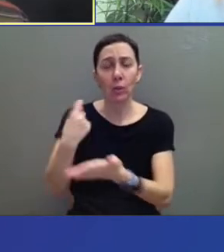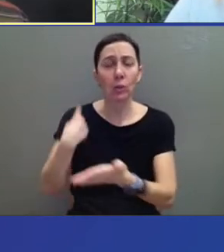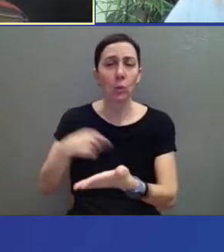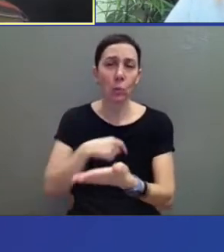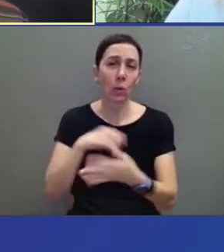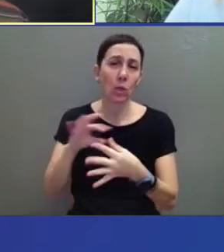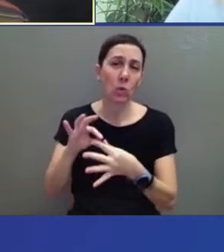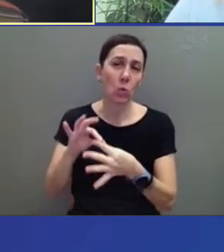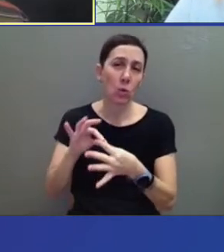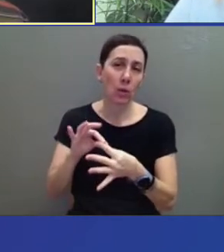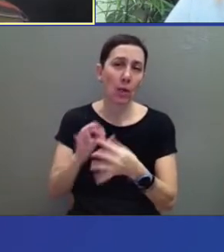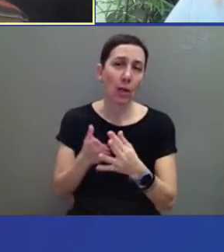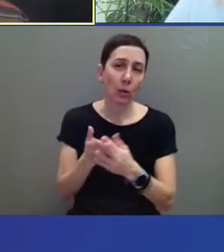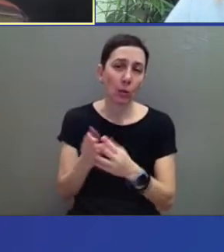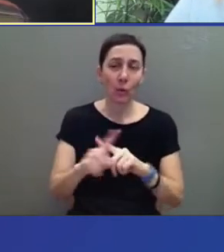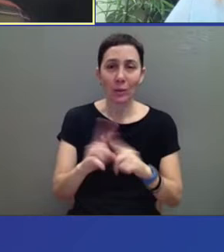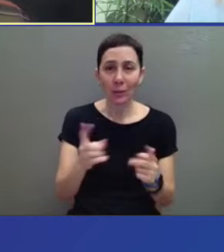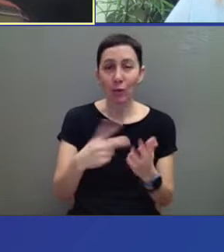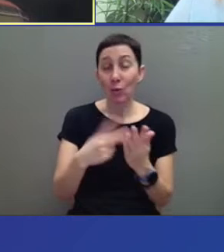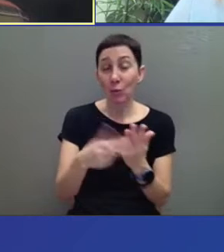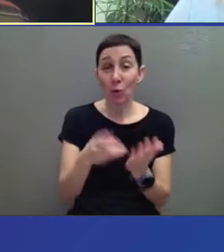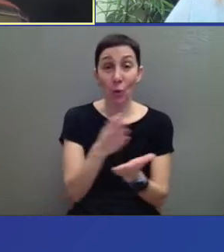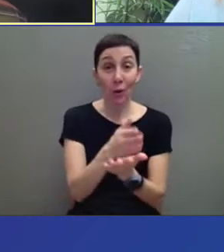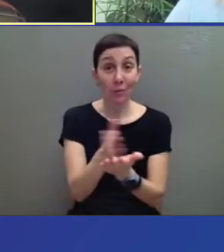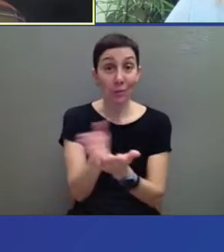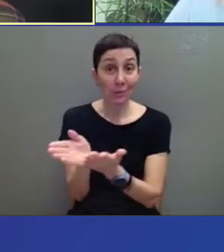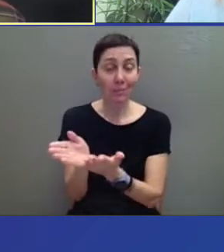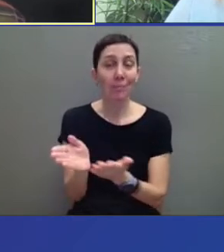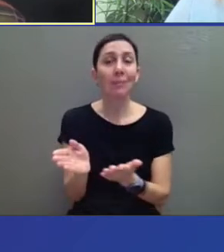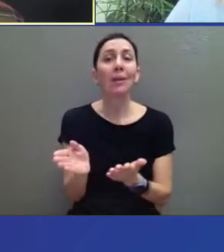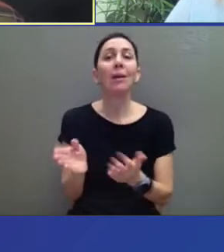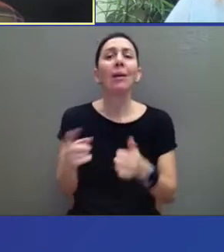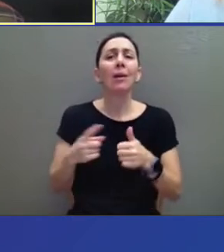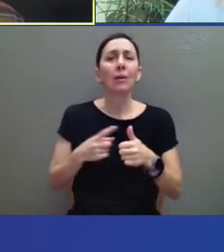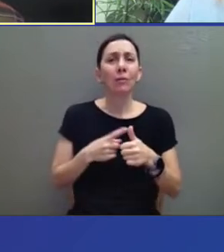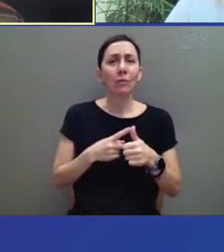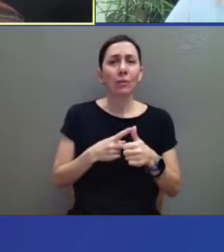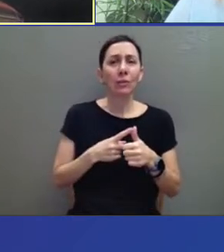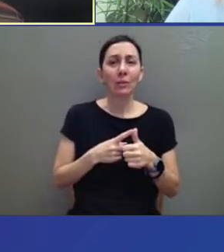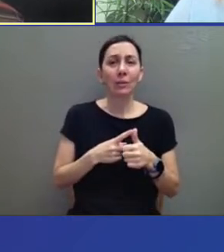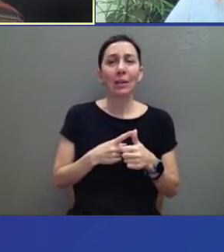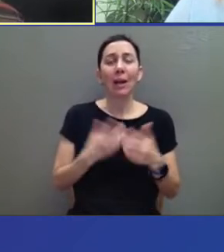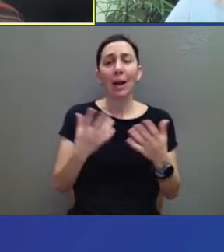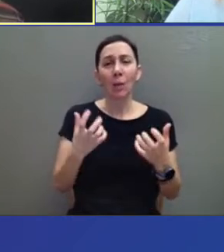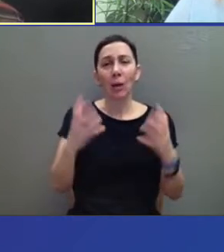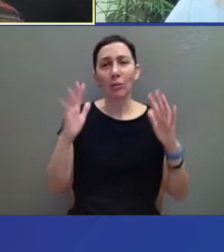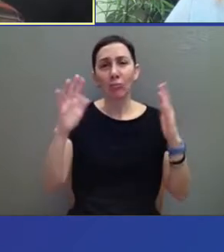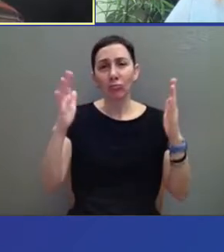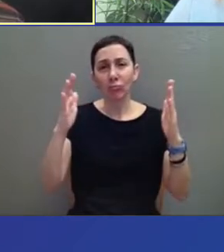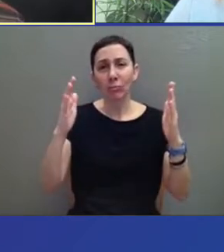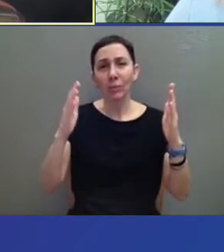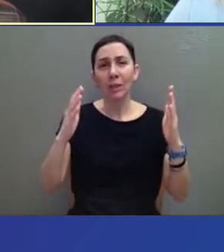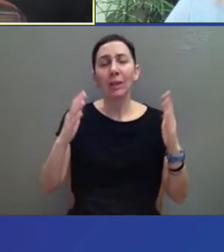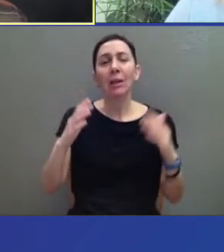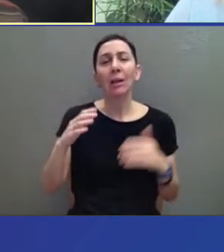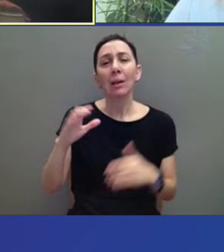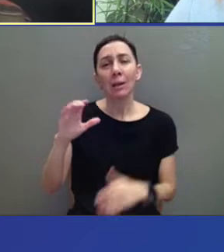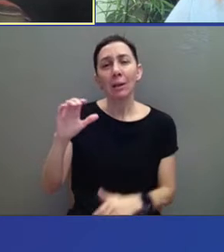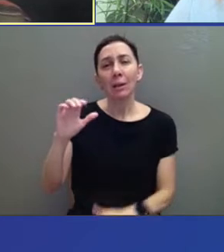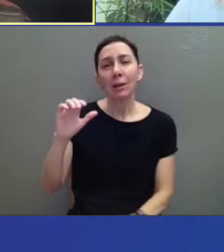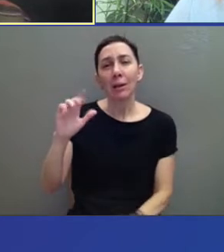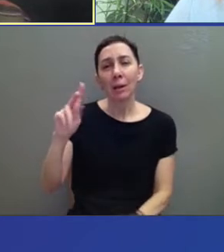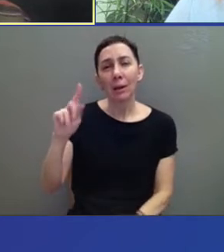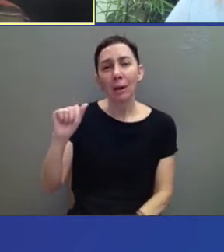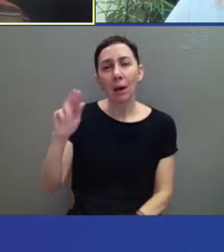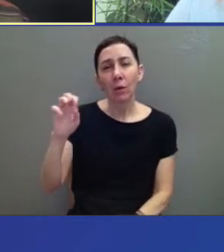coordinate through a number of different programs. And before I continue with that, I just need to give a big shout out to my colleague, Corrine Woods, who leads